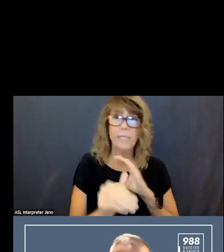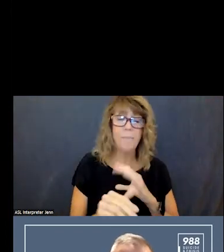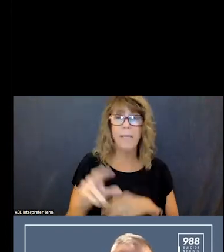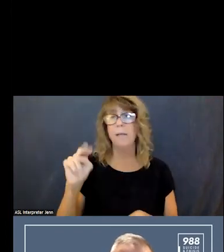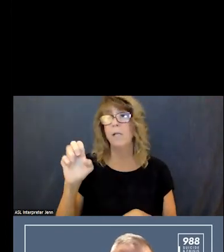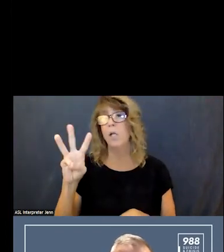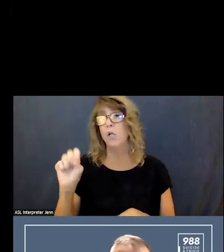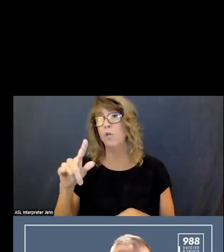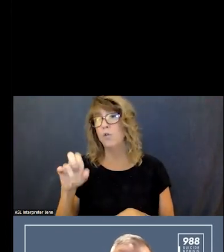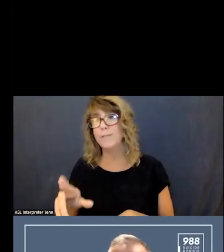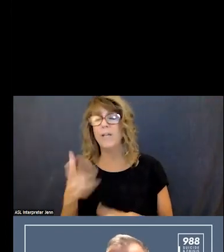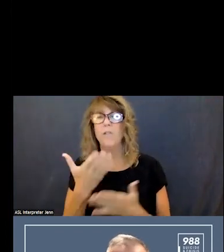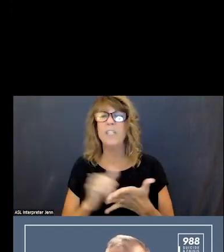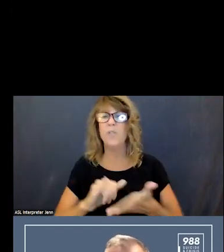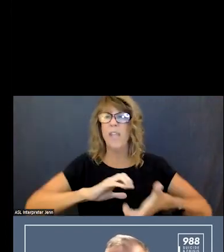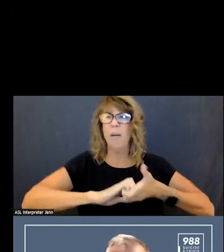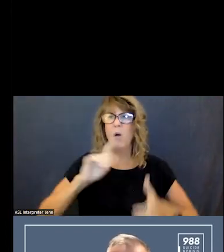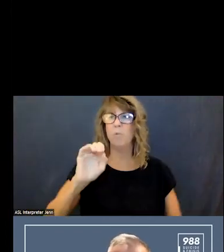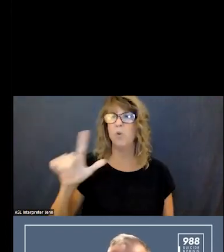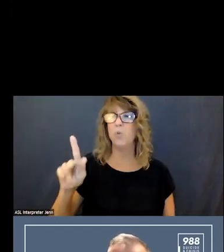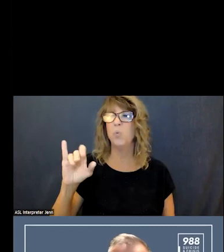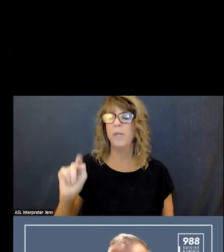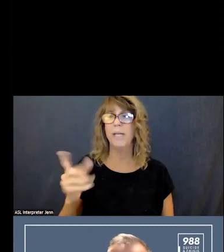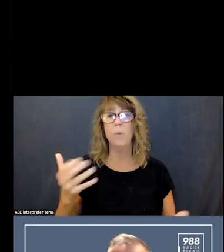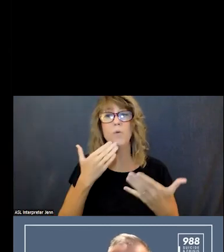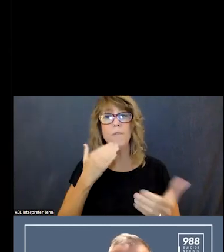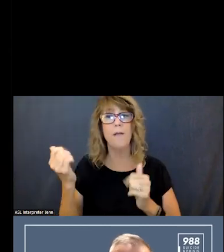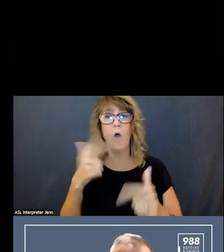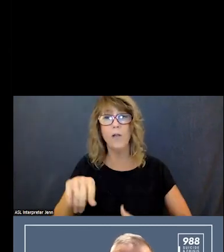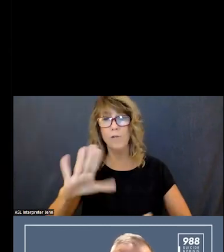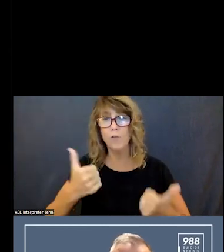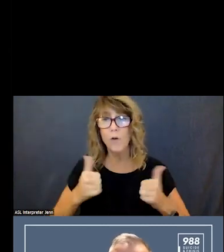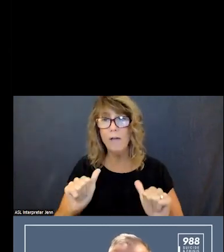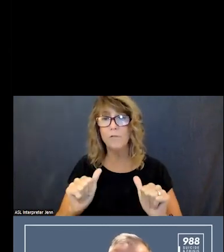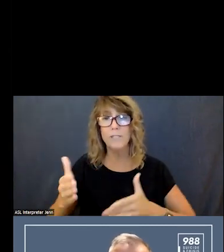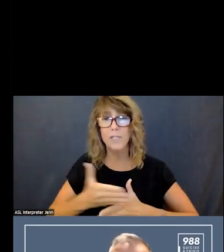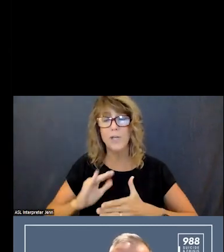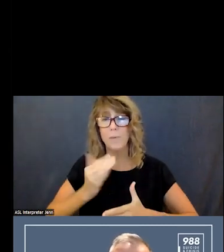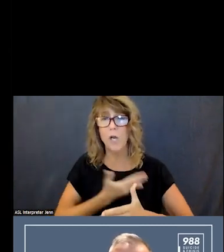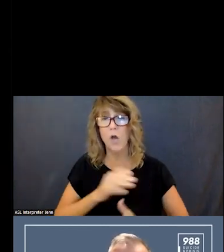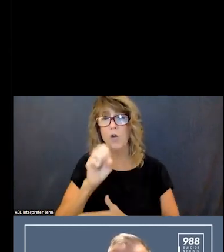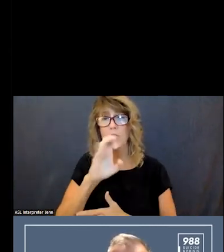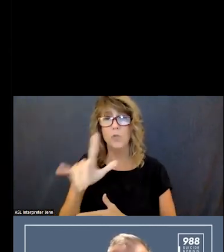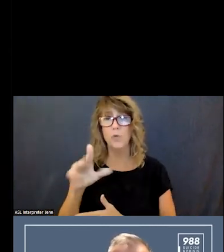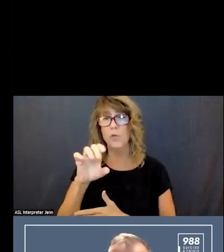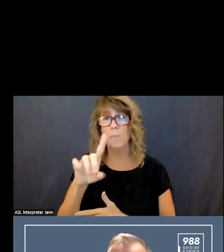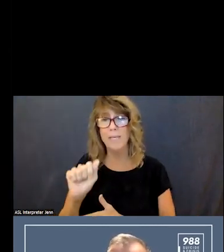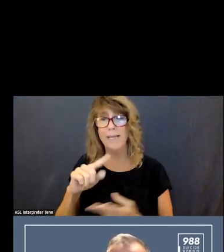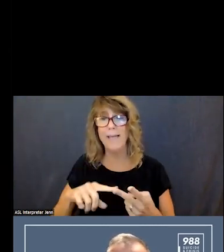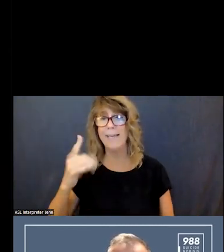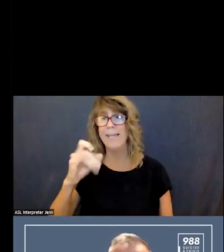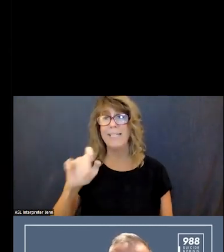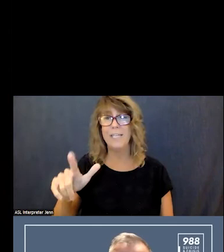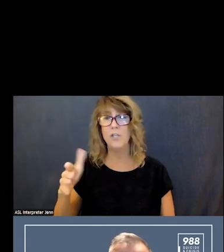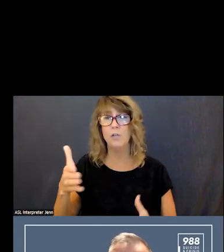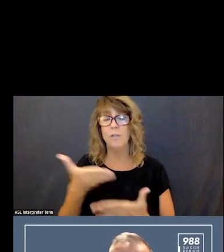partner toolkit. And then wanted to thank everybody for all your efforts in sharing our social media and digital shareables. And